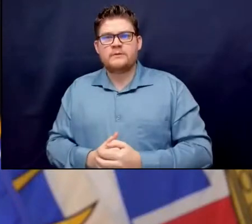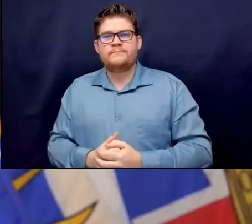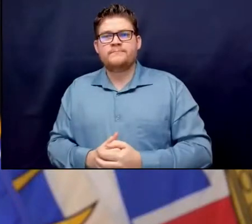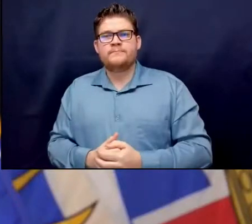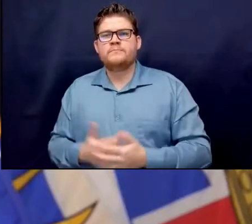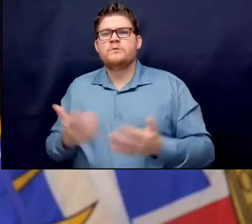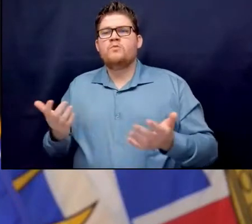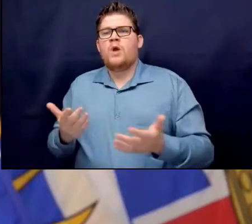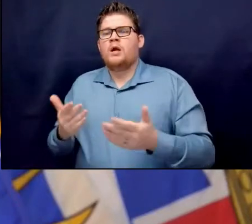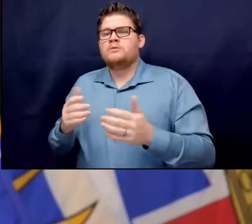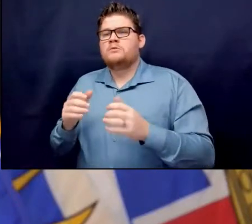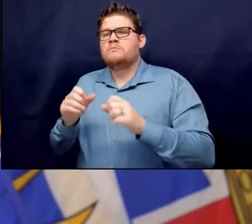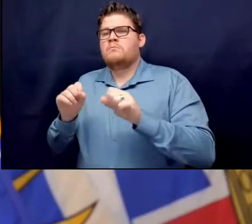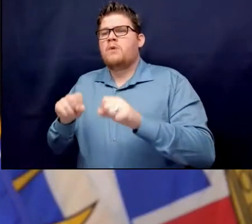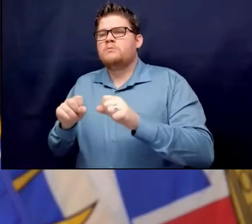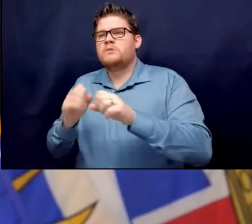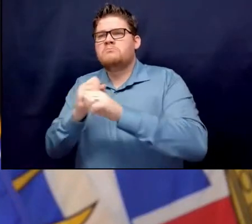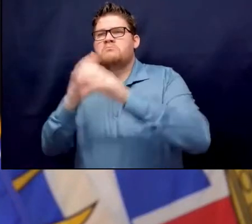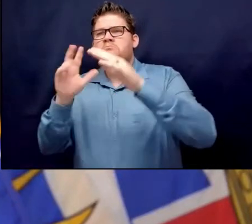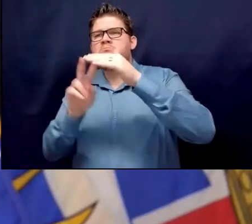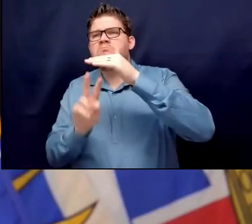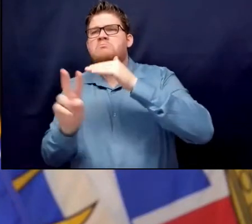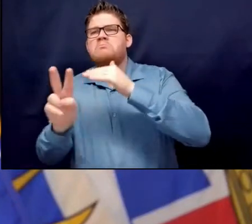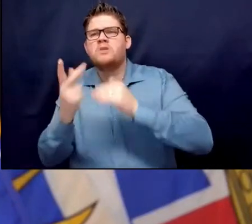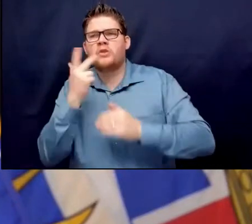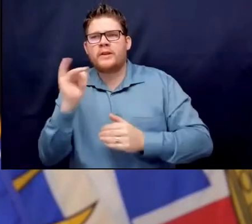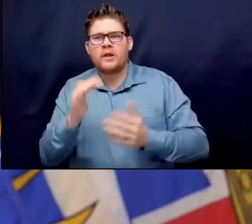is next after this? Yeah, so